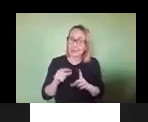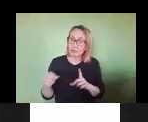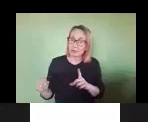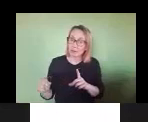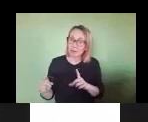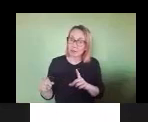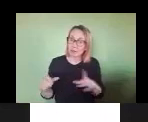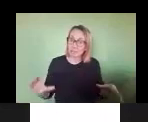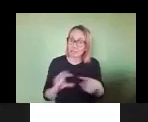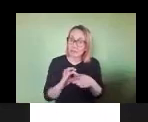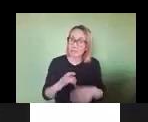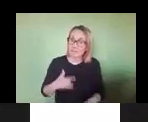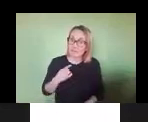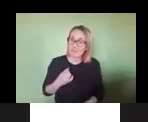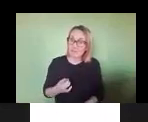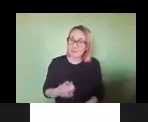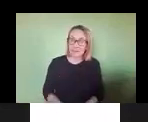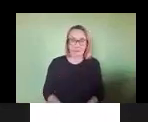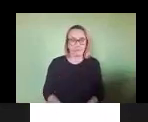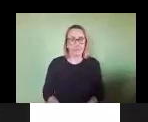stay connected? Are you enjoying that part of it?